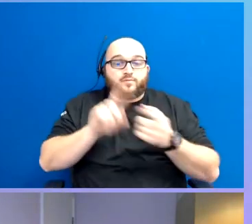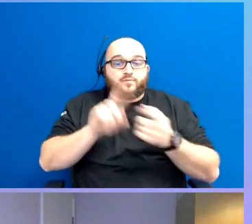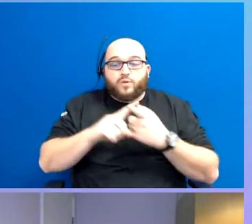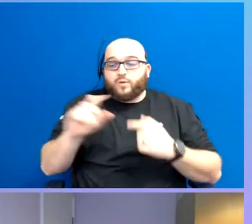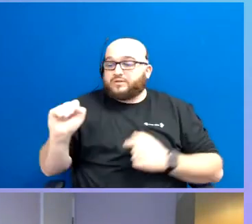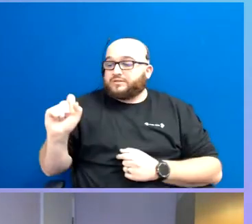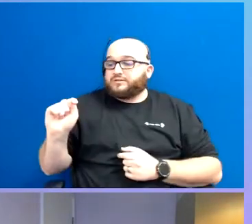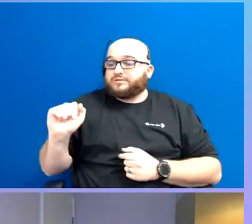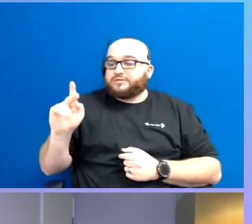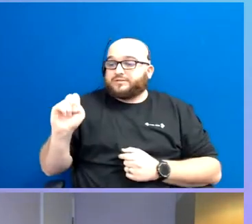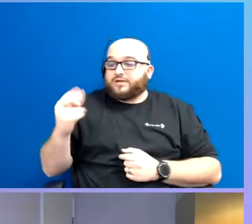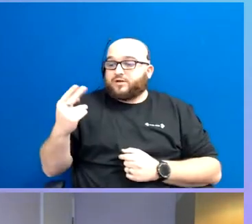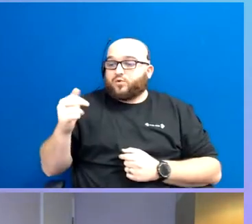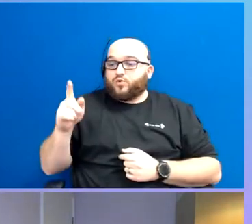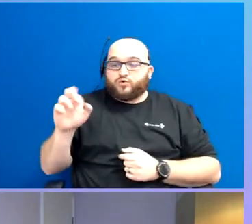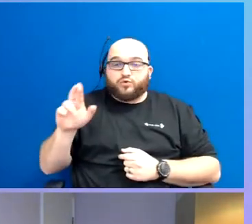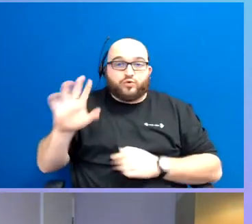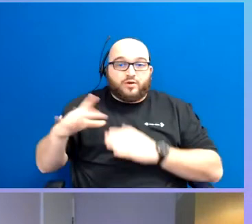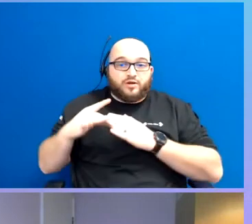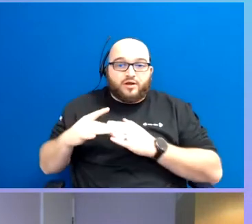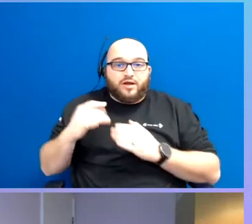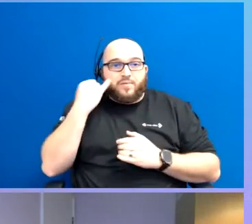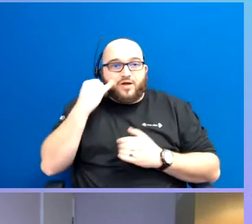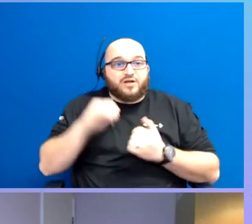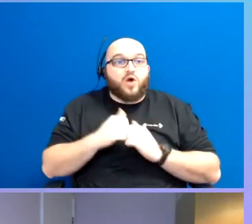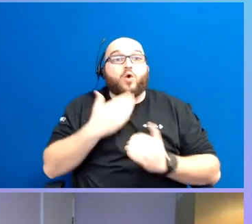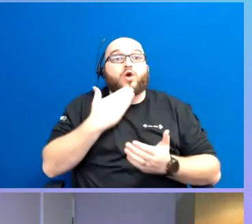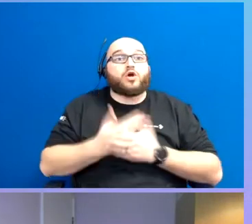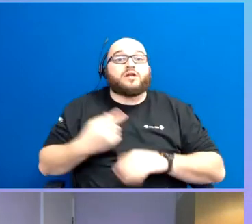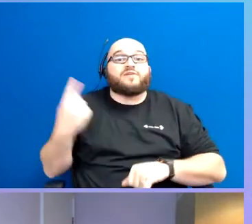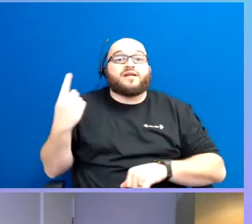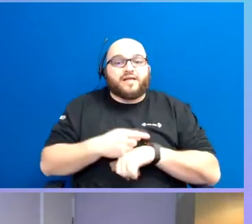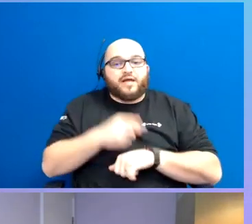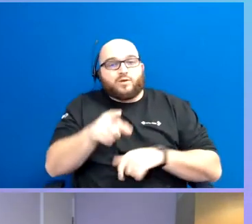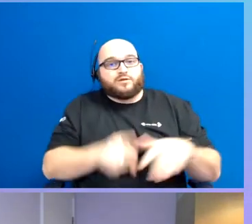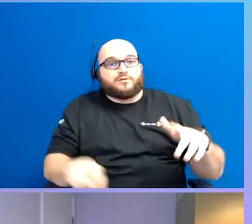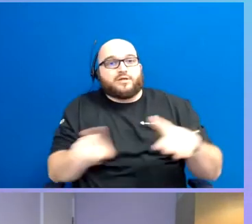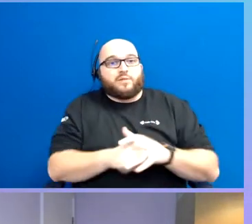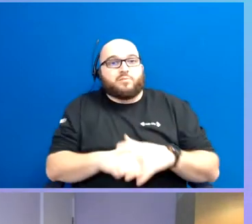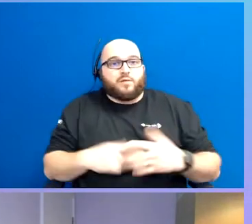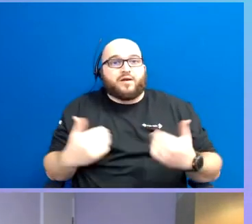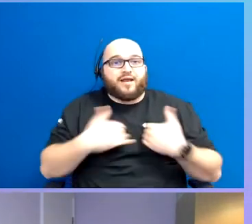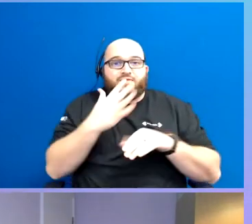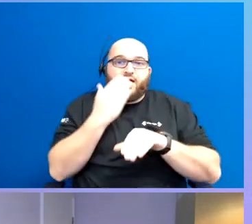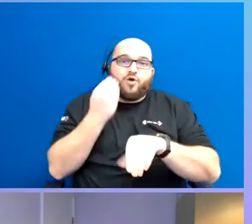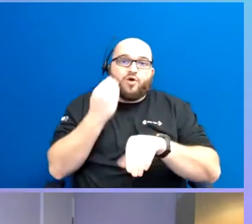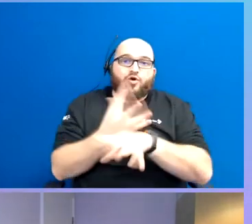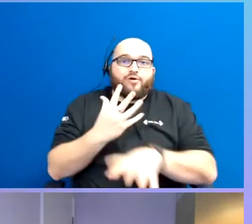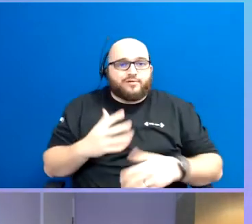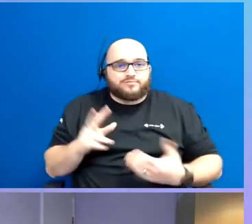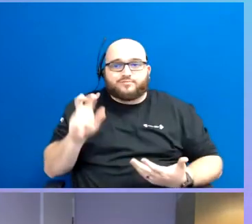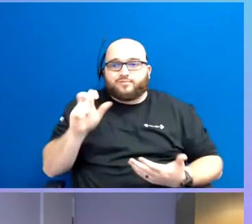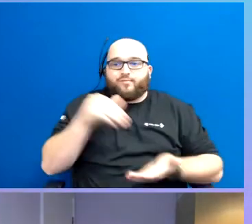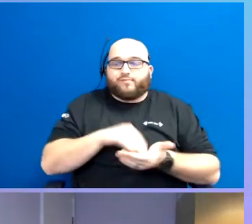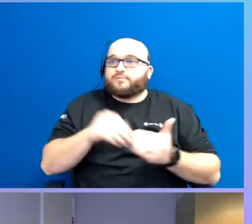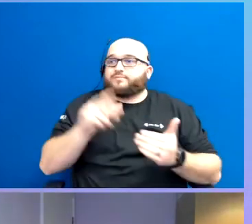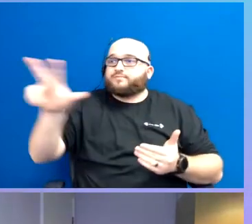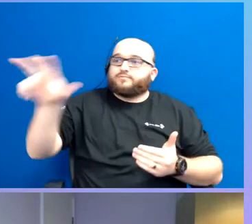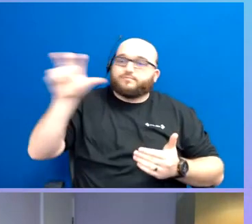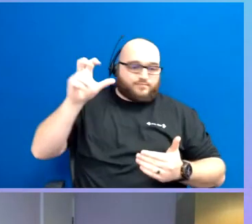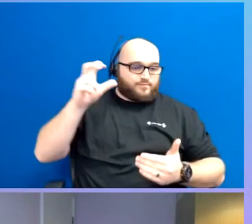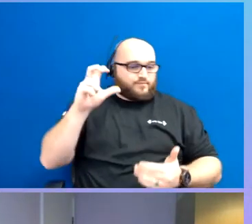or to leadership can imagine how good of a day this was when this came in and having that call. It's a dream of a